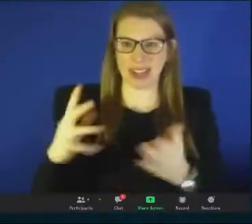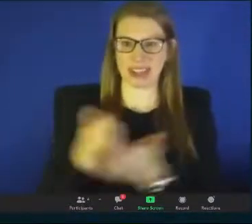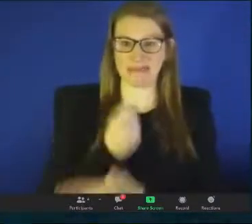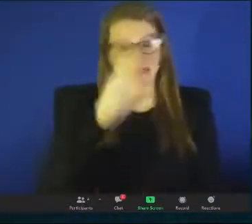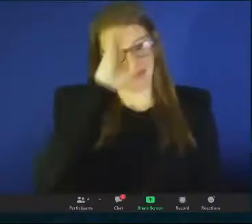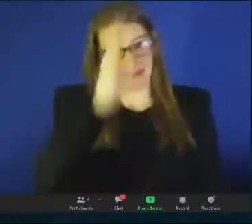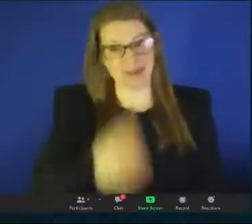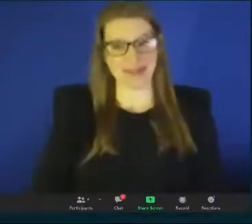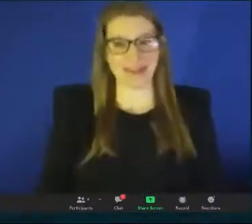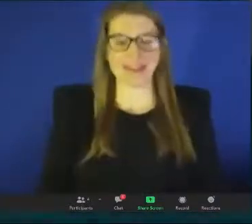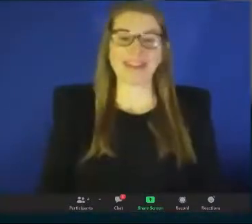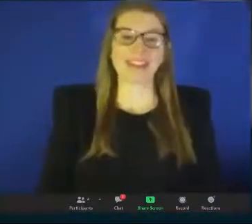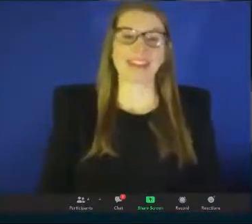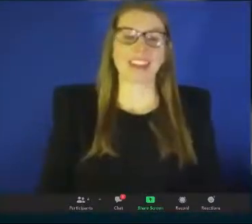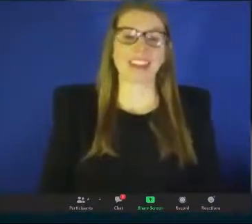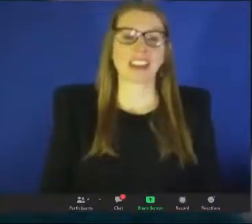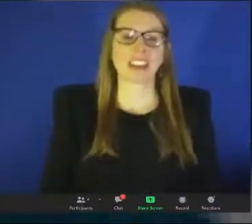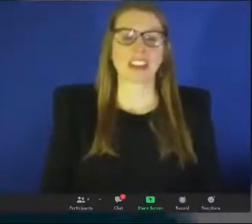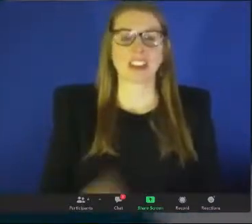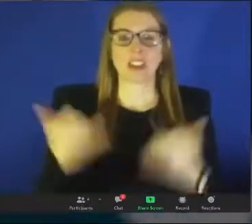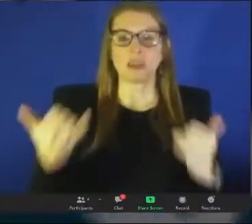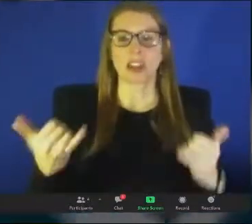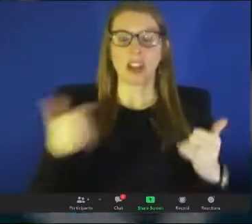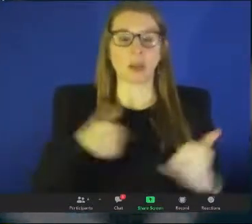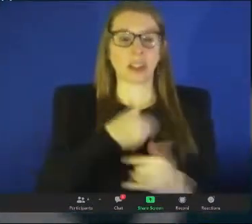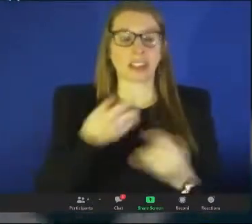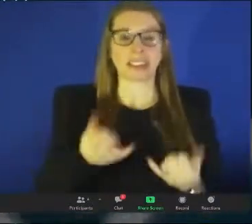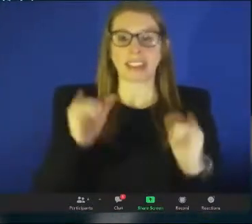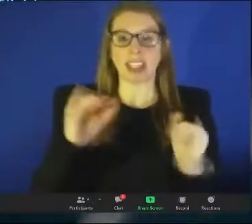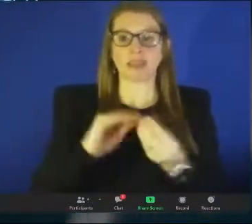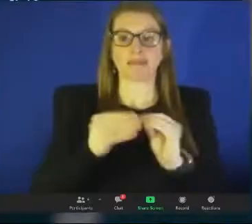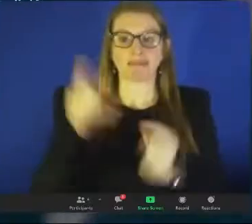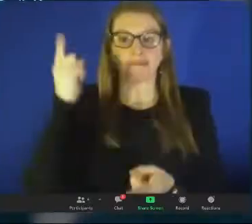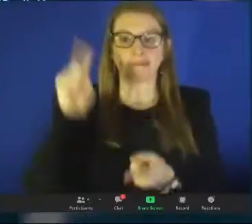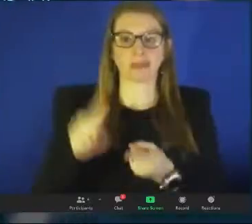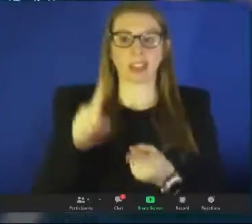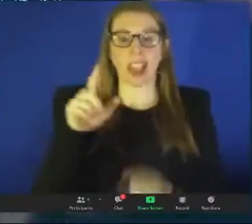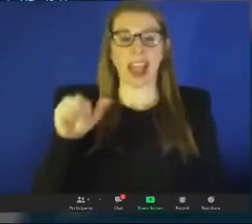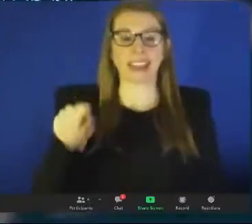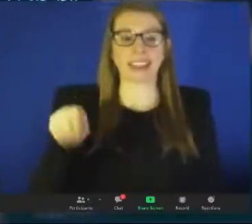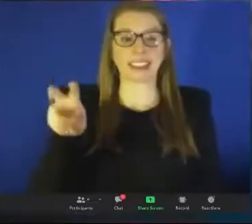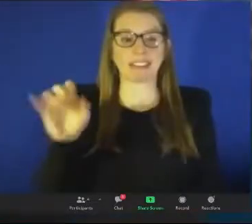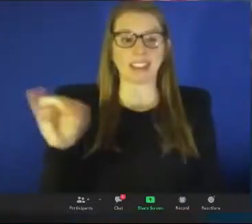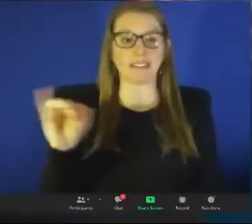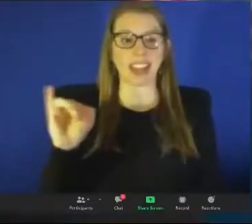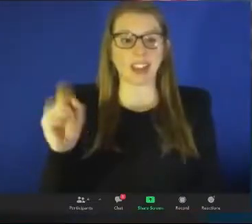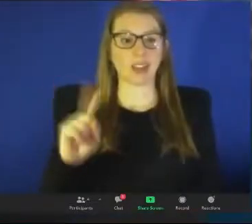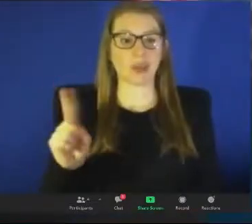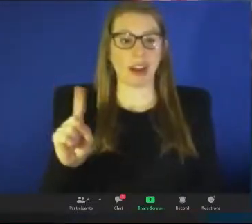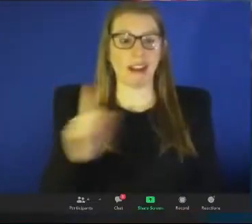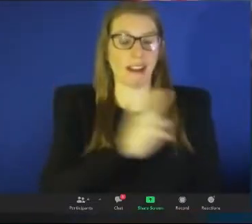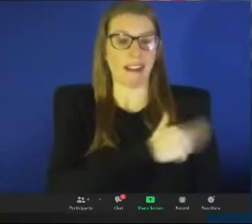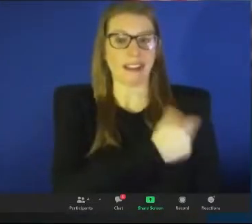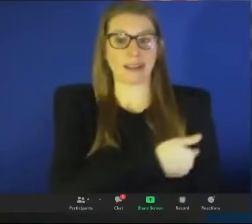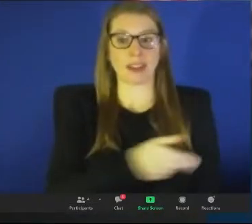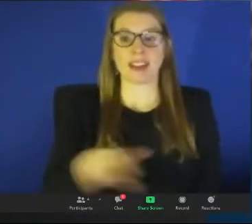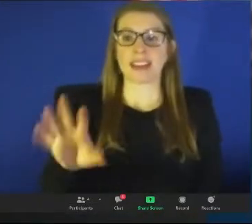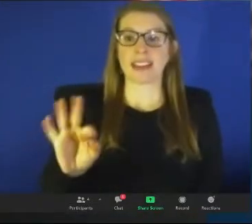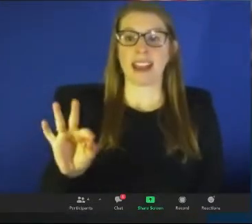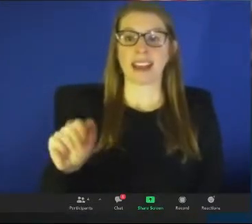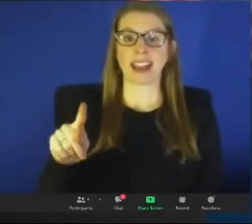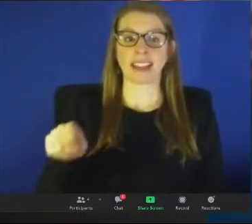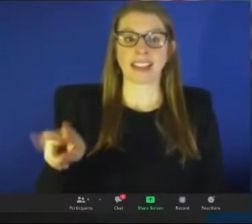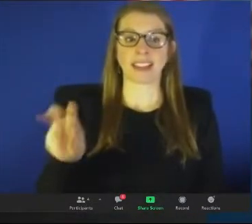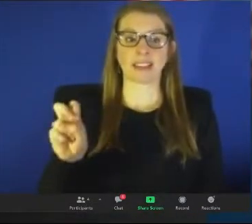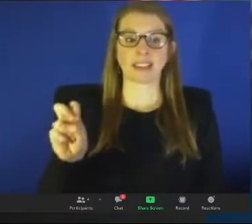Right now, we still have lower numbers of active infections in the hospital. We have 9 active infections with 1 in the ICU, 1